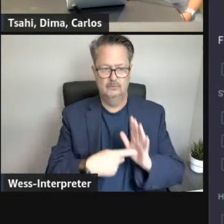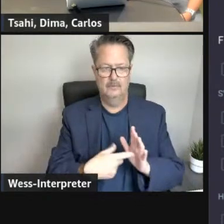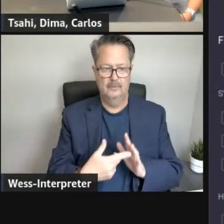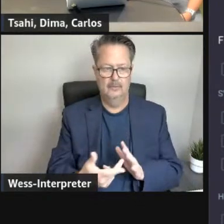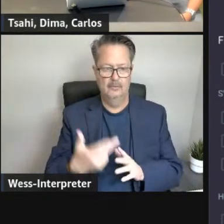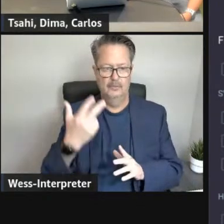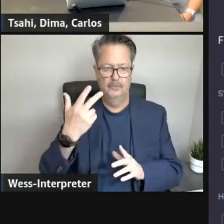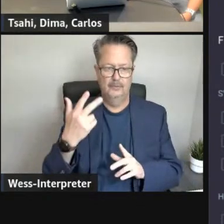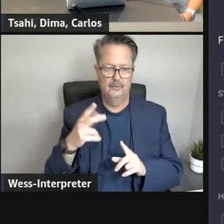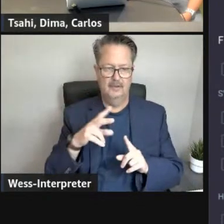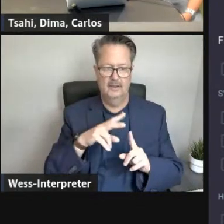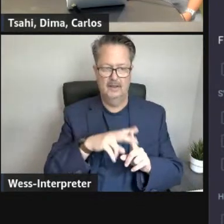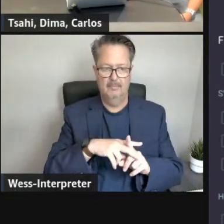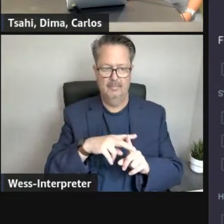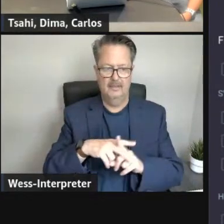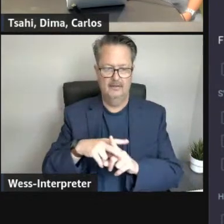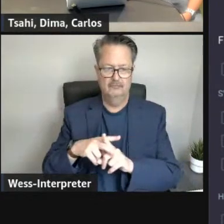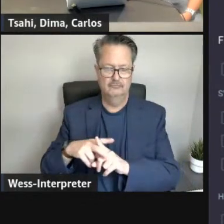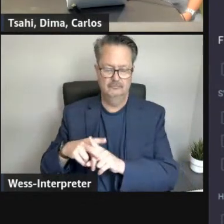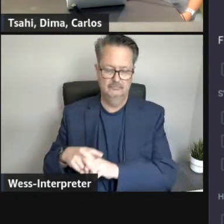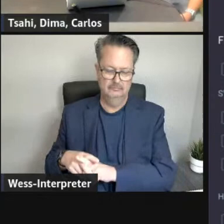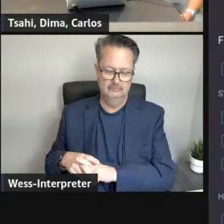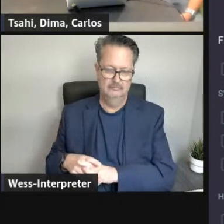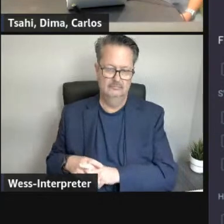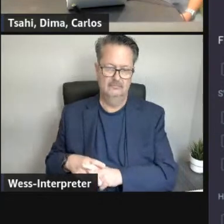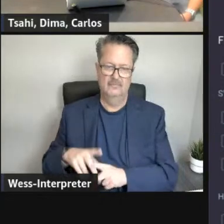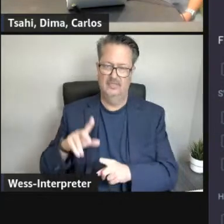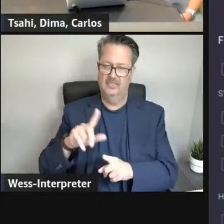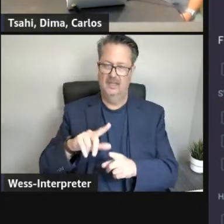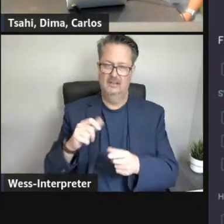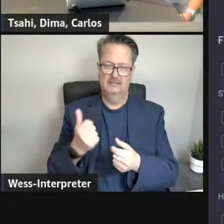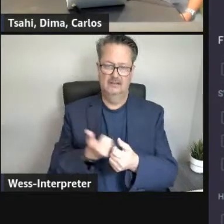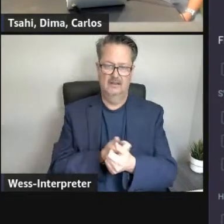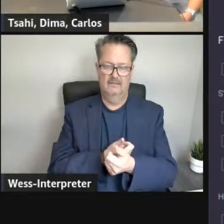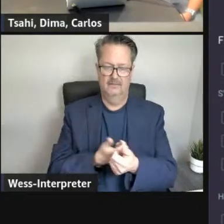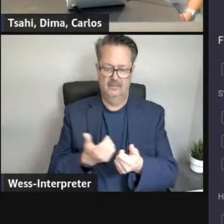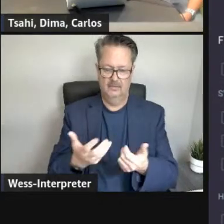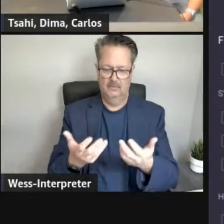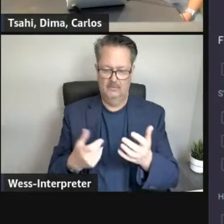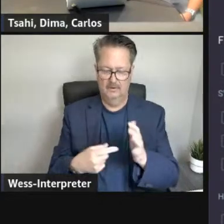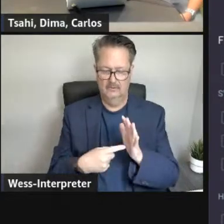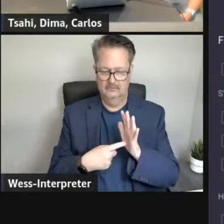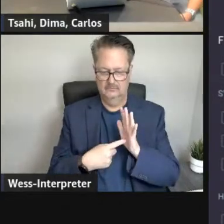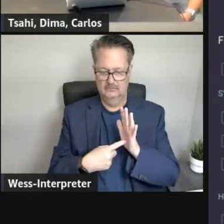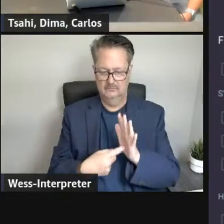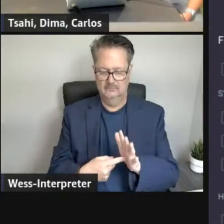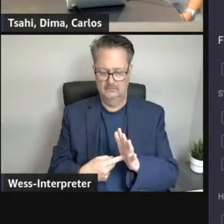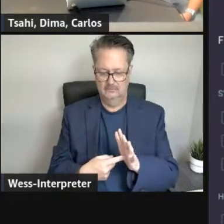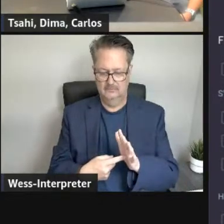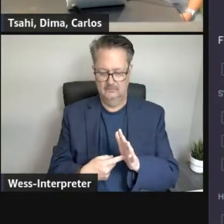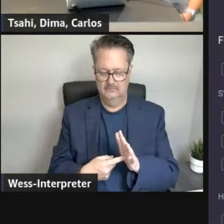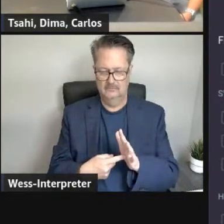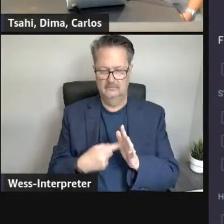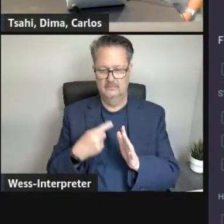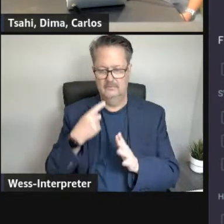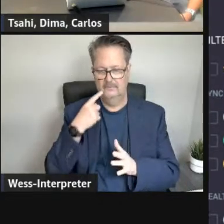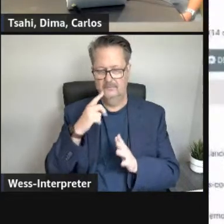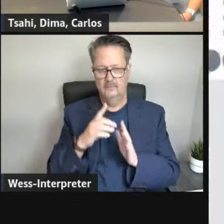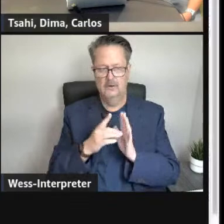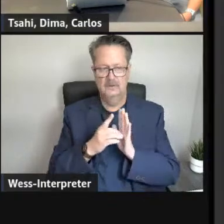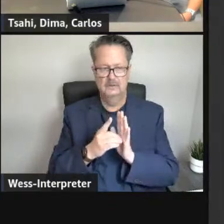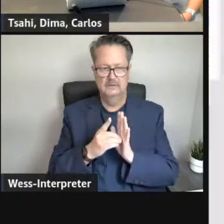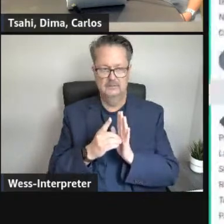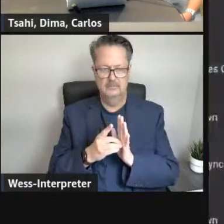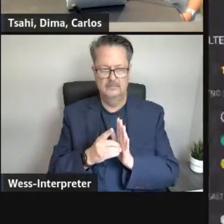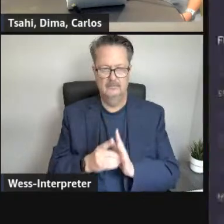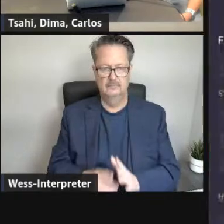applications. So that's everything that we wanted to show here as part of this demo.